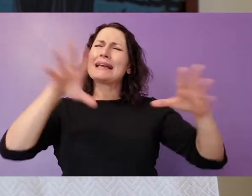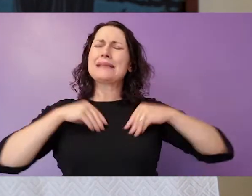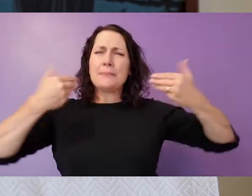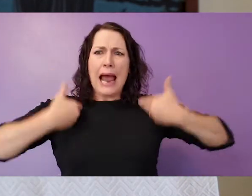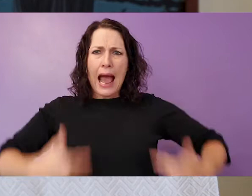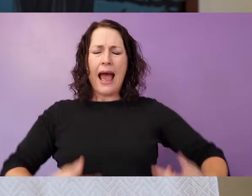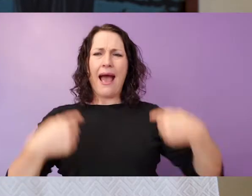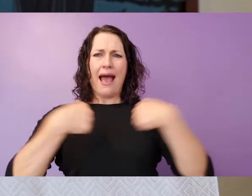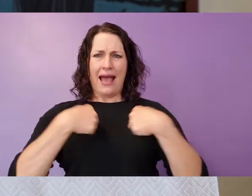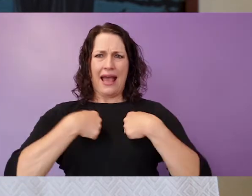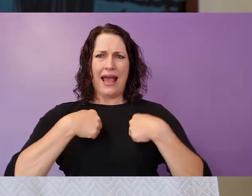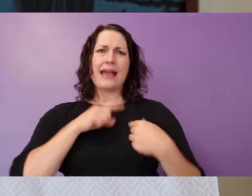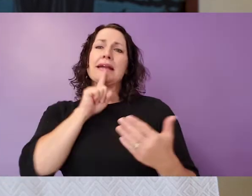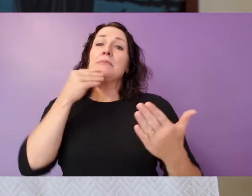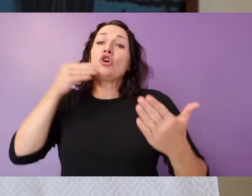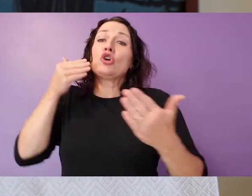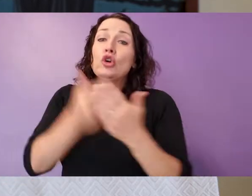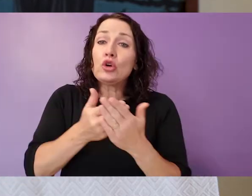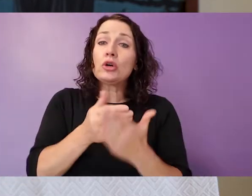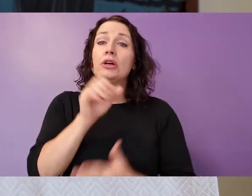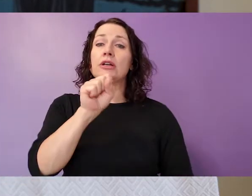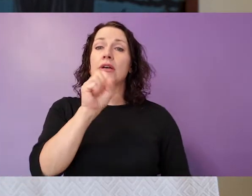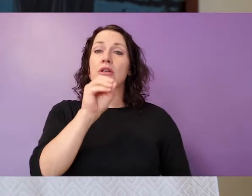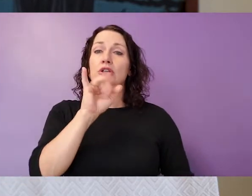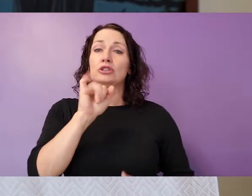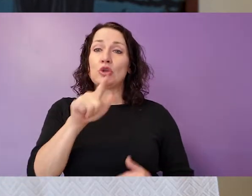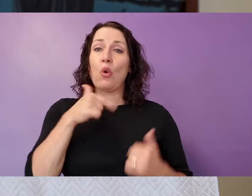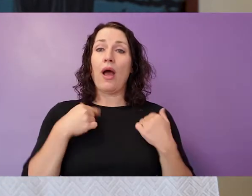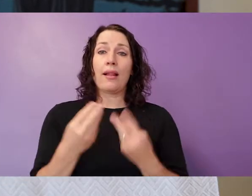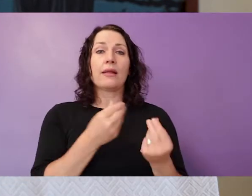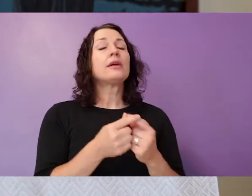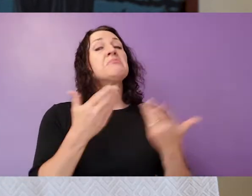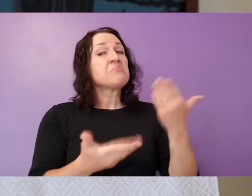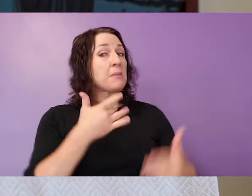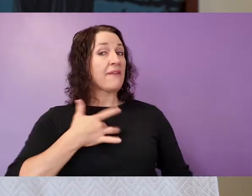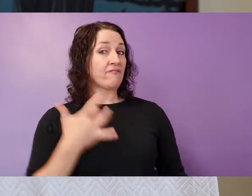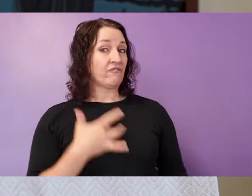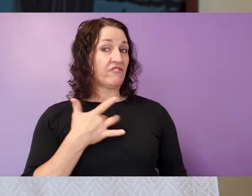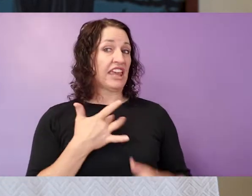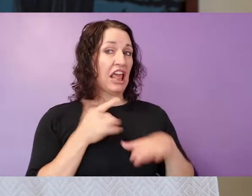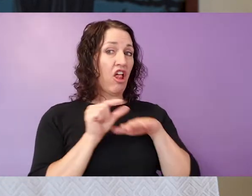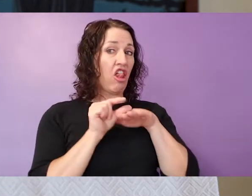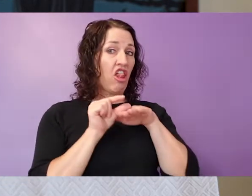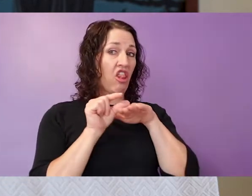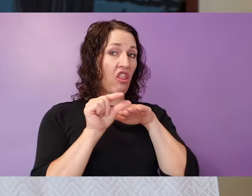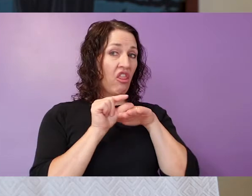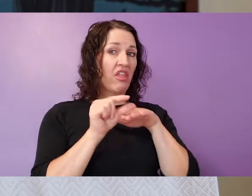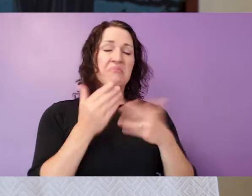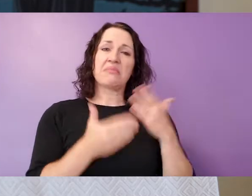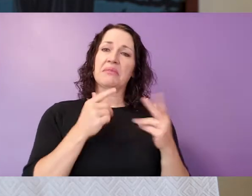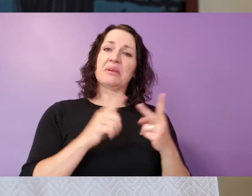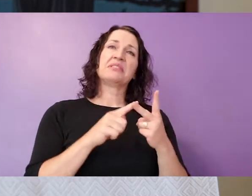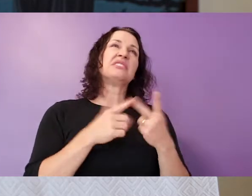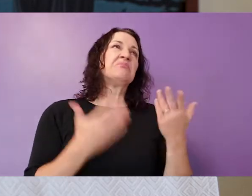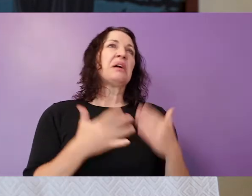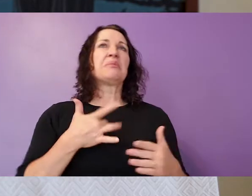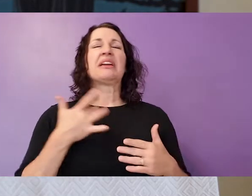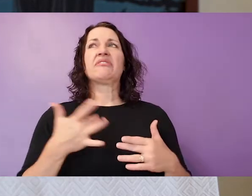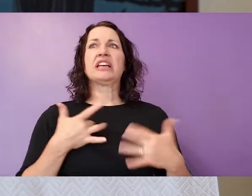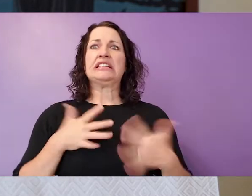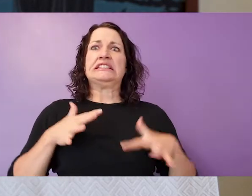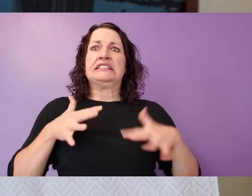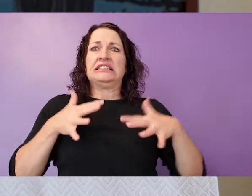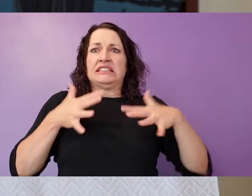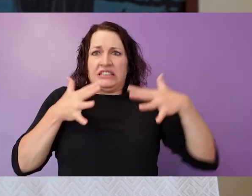accept that we are good soil, though we might feel shallow. We might feel moved